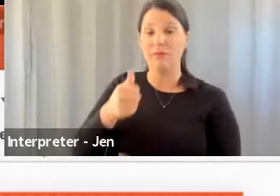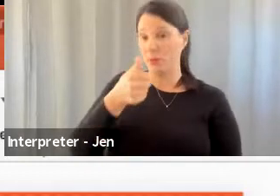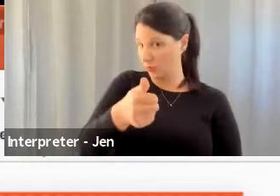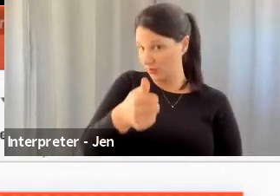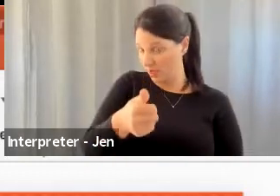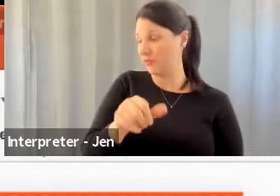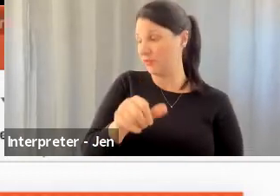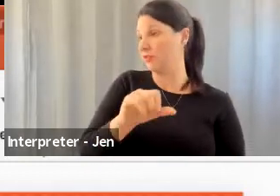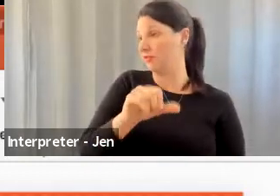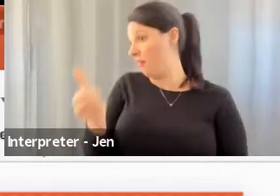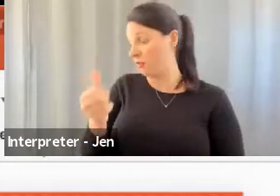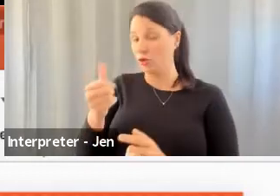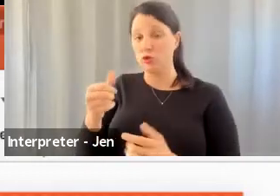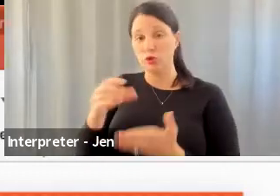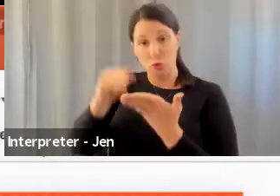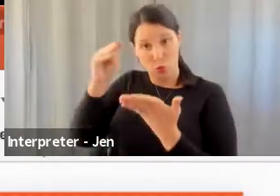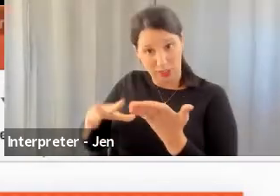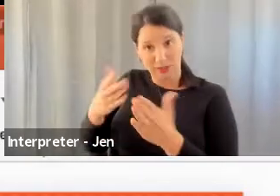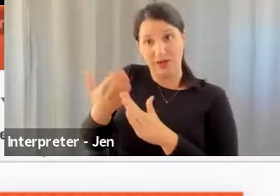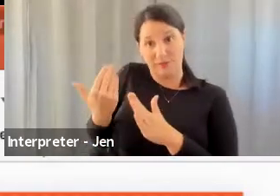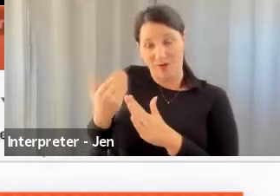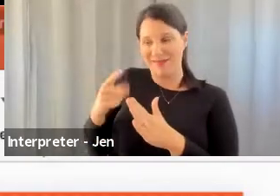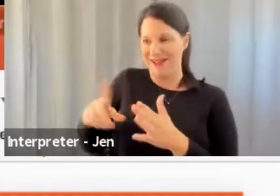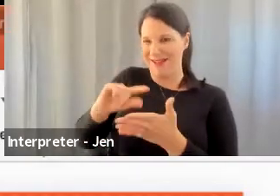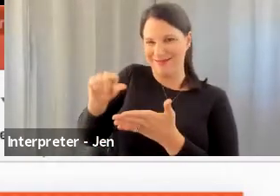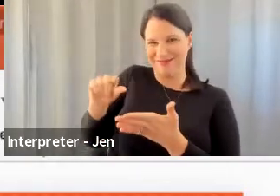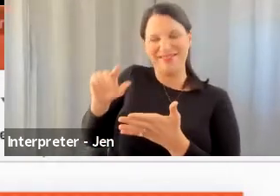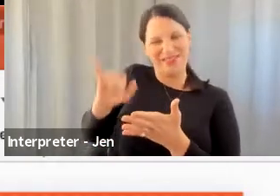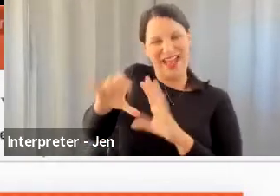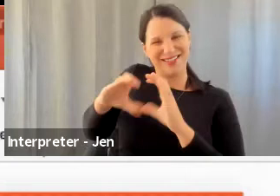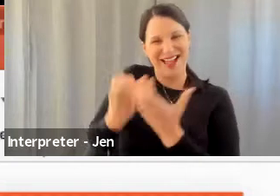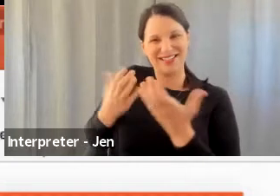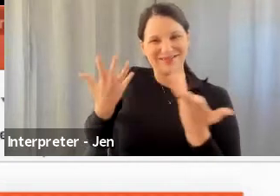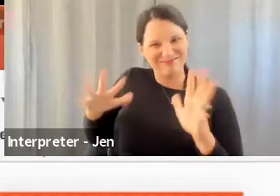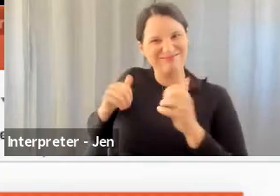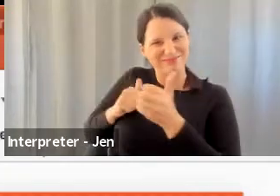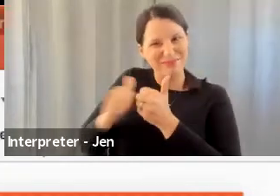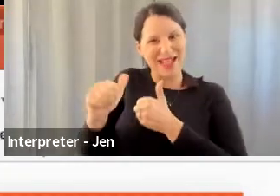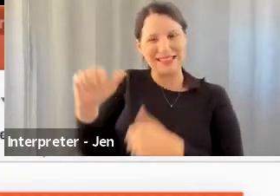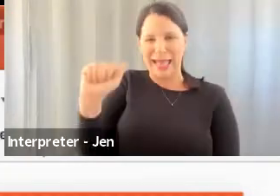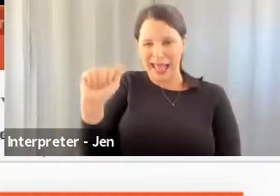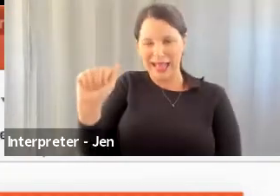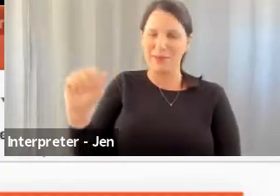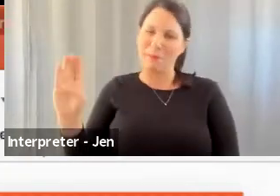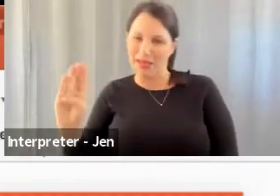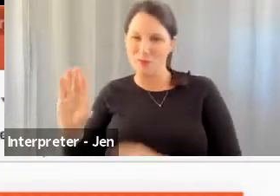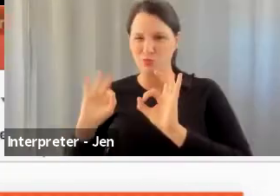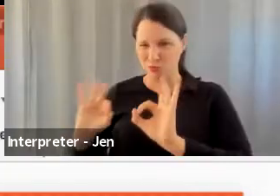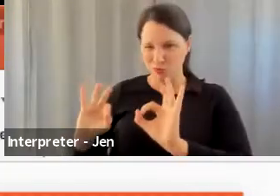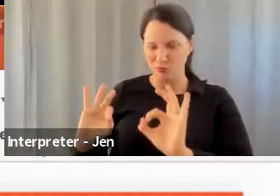who completed the course with an A or a B. Sometimes you'll have a group tutoring session, and that's great too, because other students